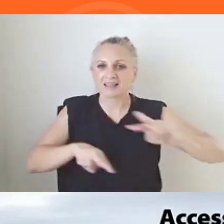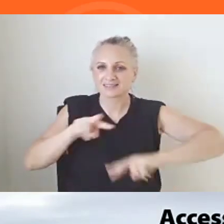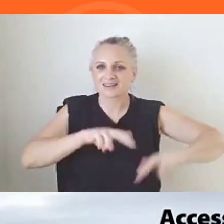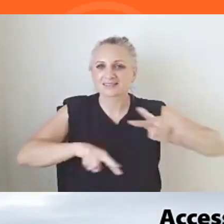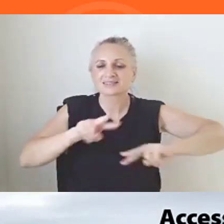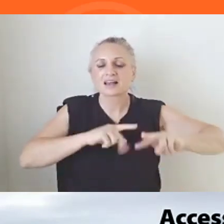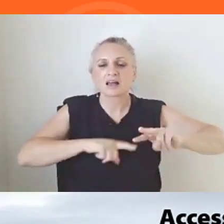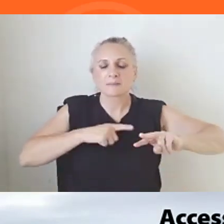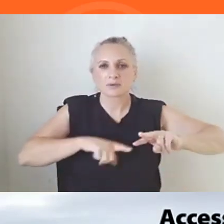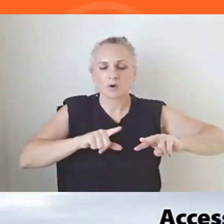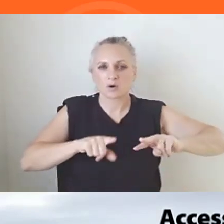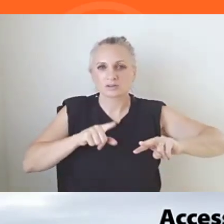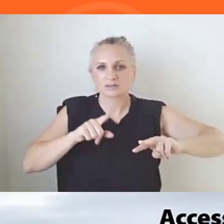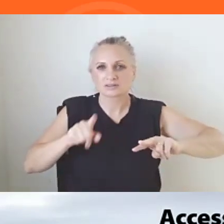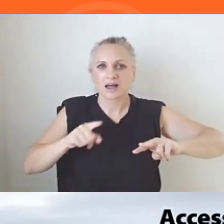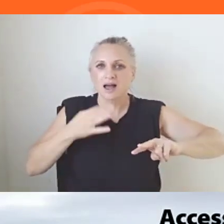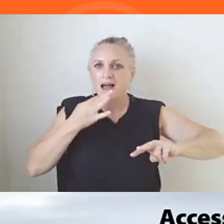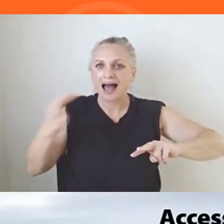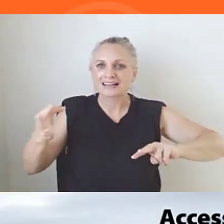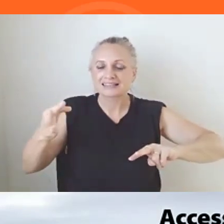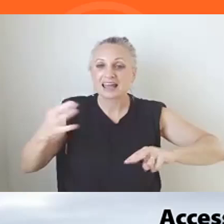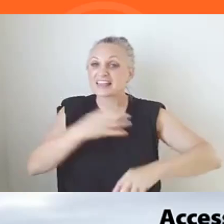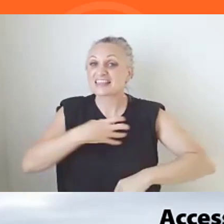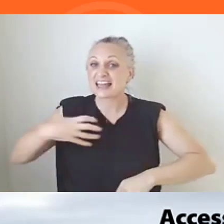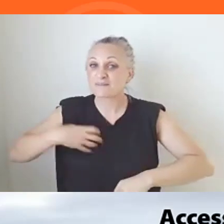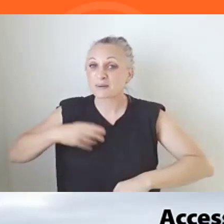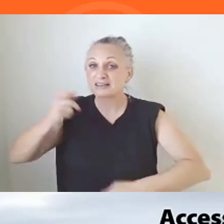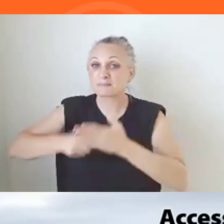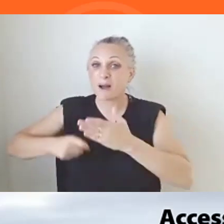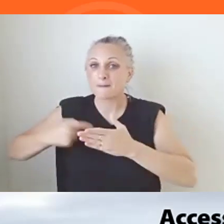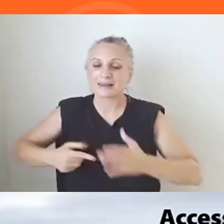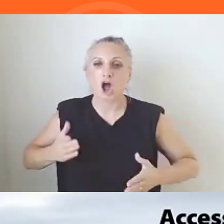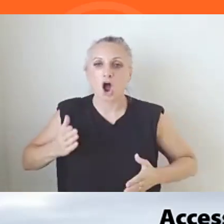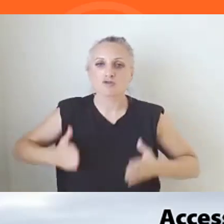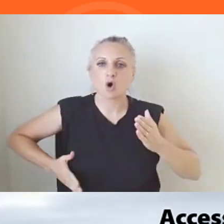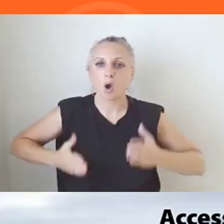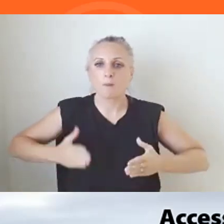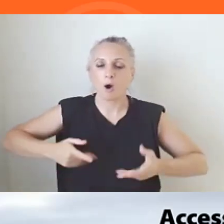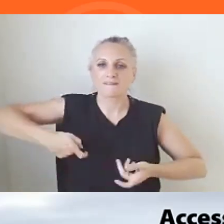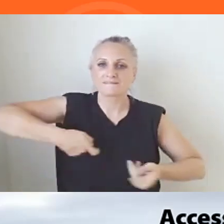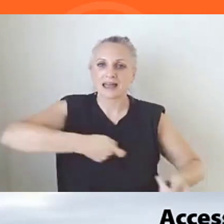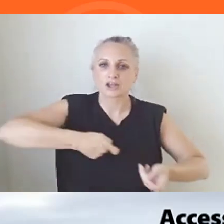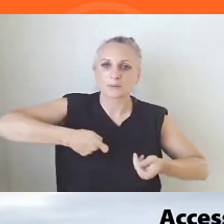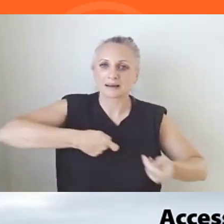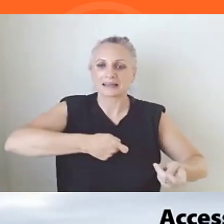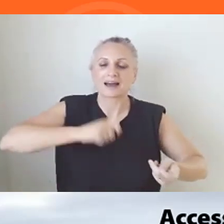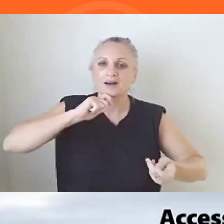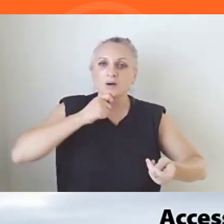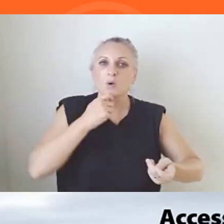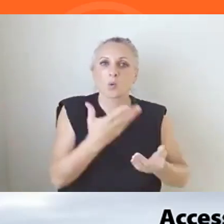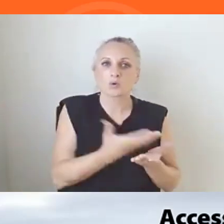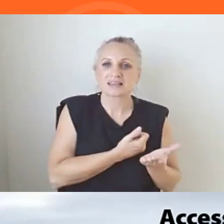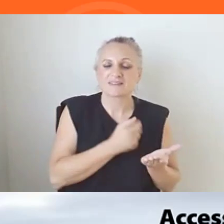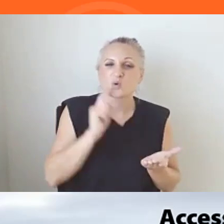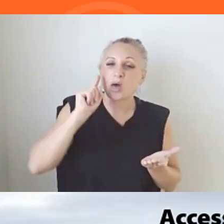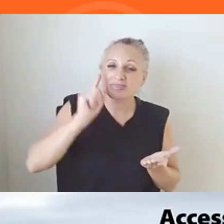getting the government to buy you a robot vacuum cleaner will save you, thousands of dollars over a few year period, compared to